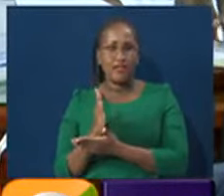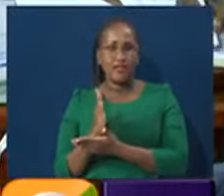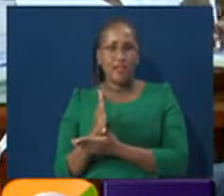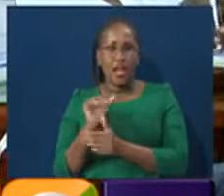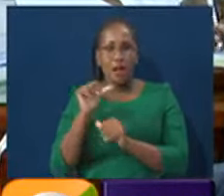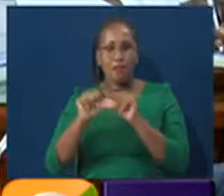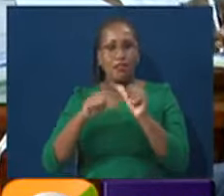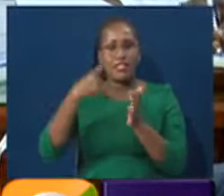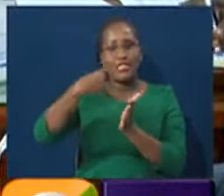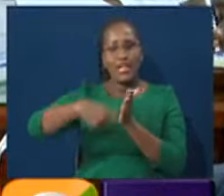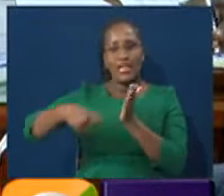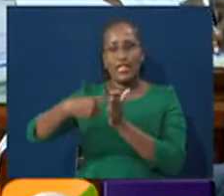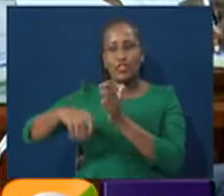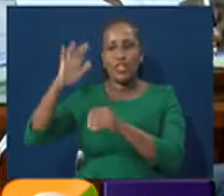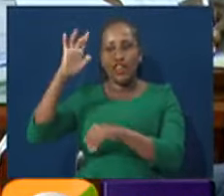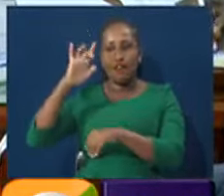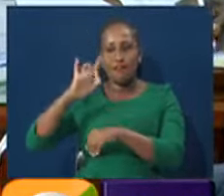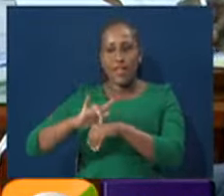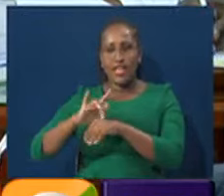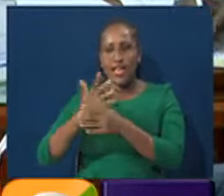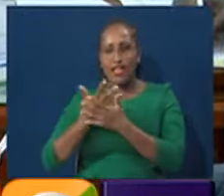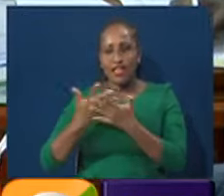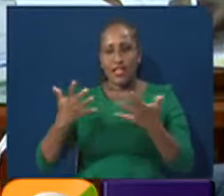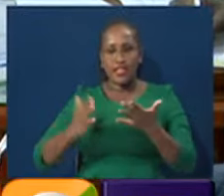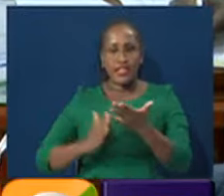Taxation affects property rights.